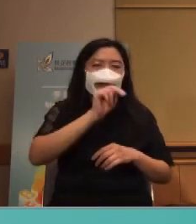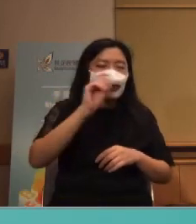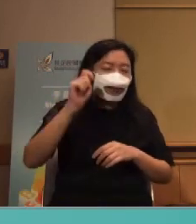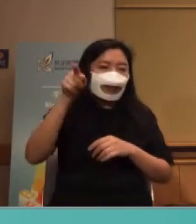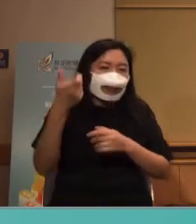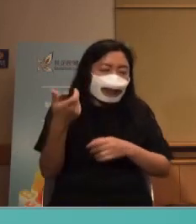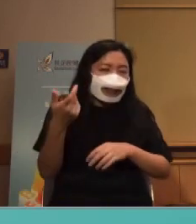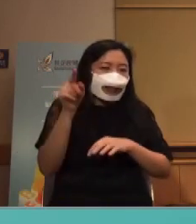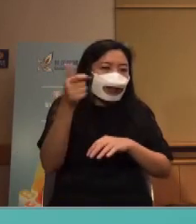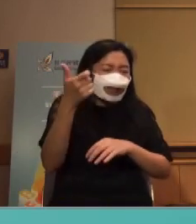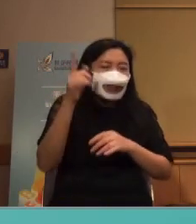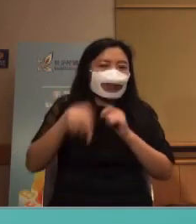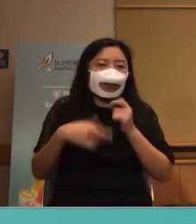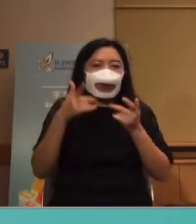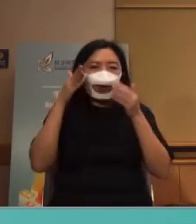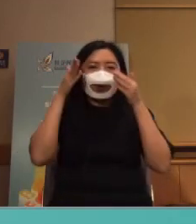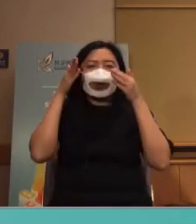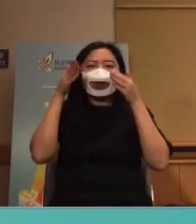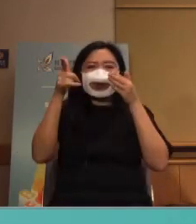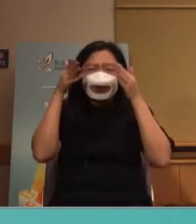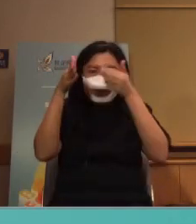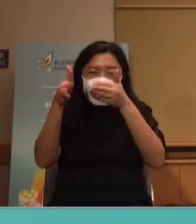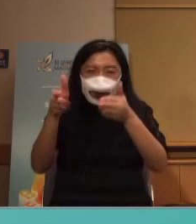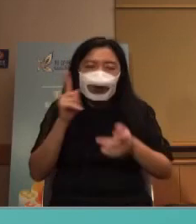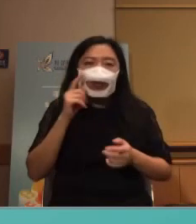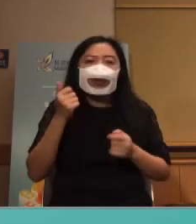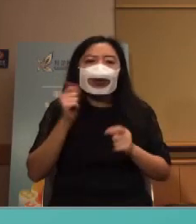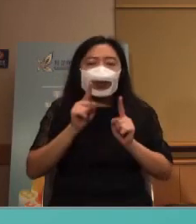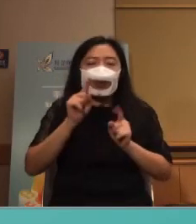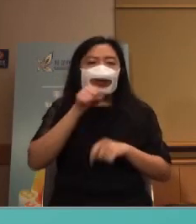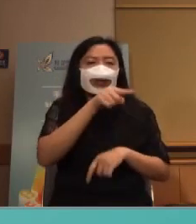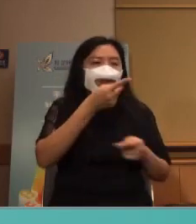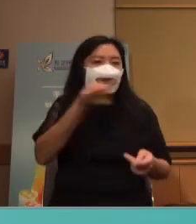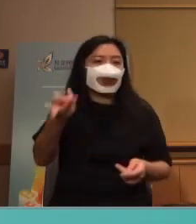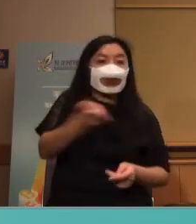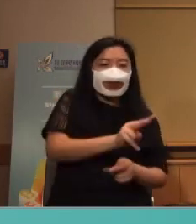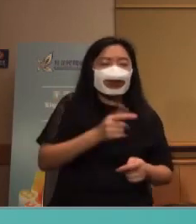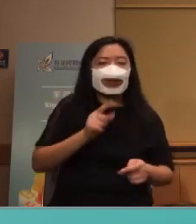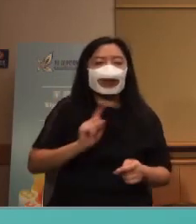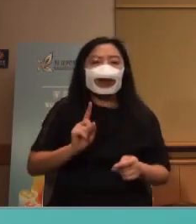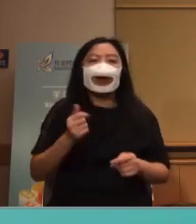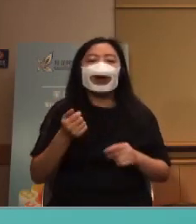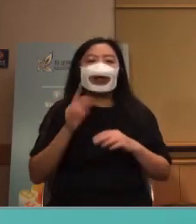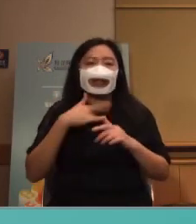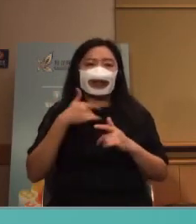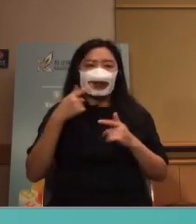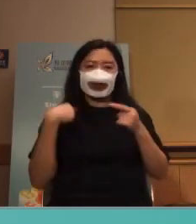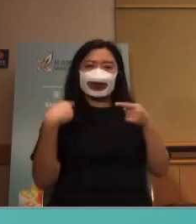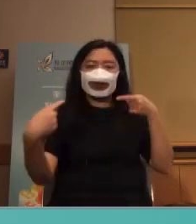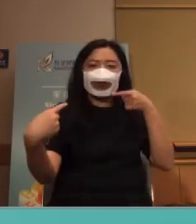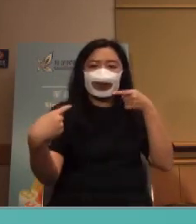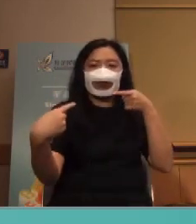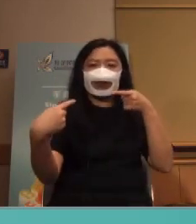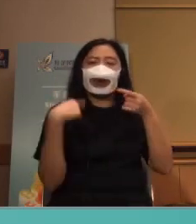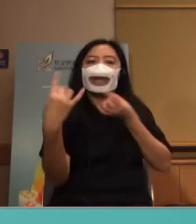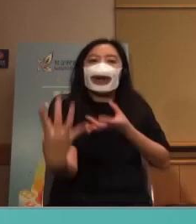midpoint. And what we've seen really with Reddit, for example, Reddit has always been historically very anti-NFT, right? If you go